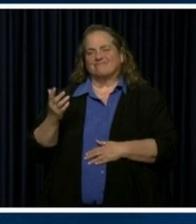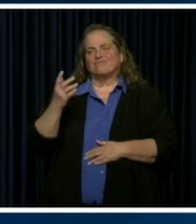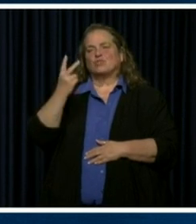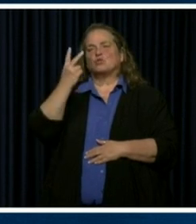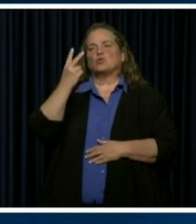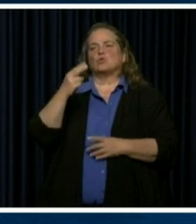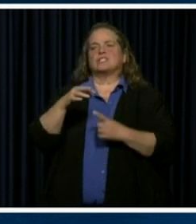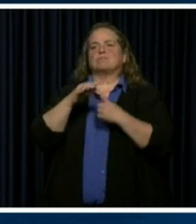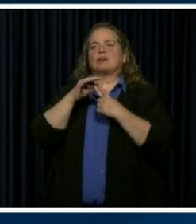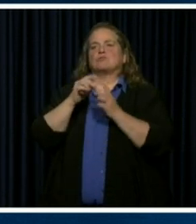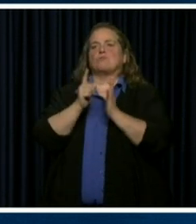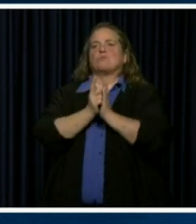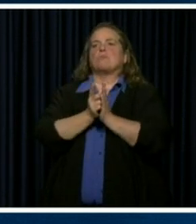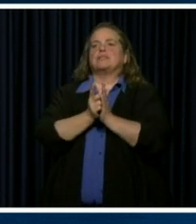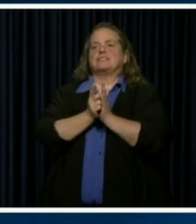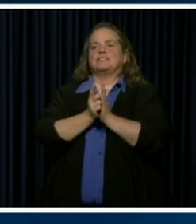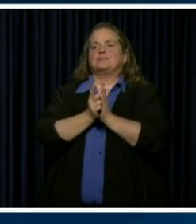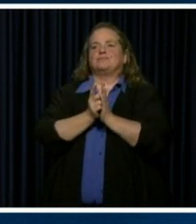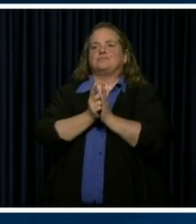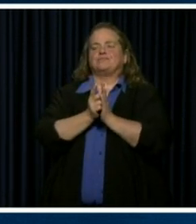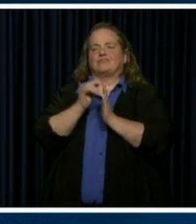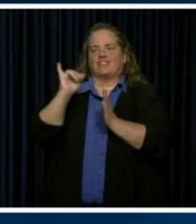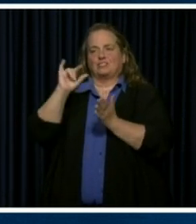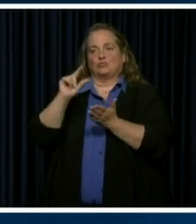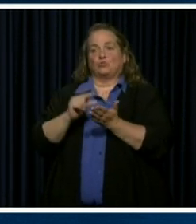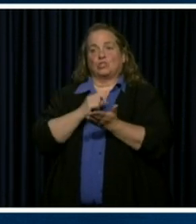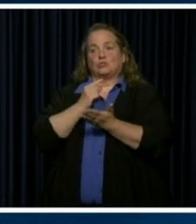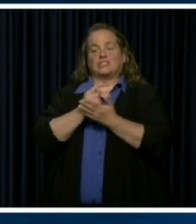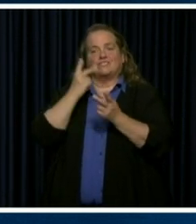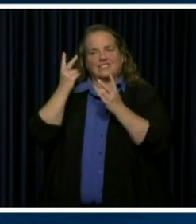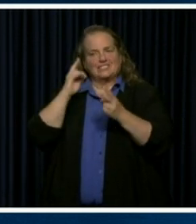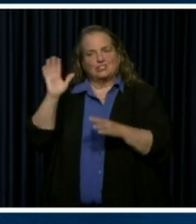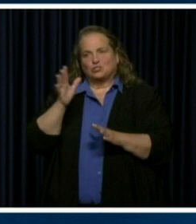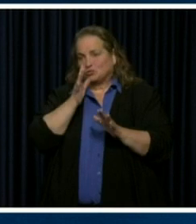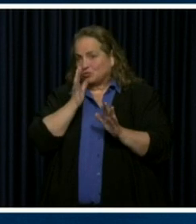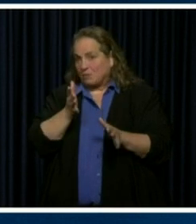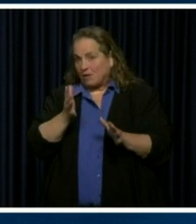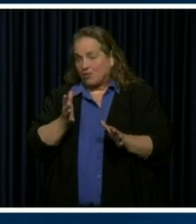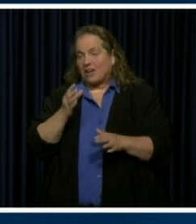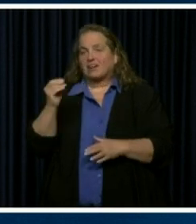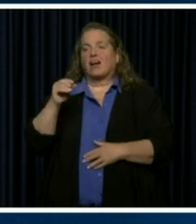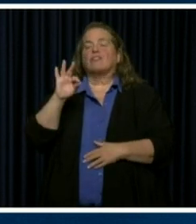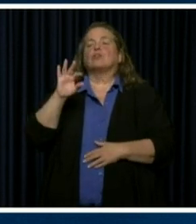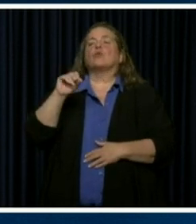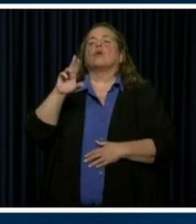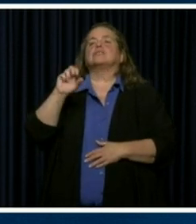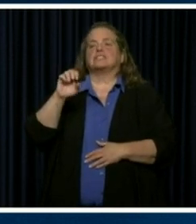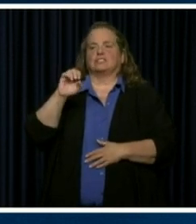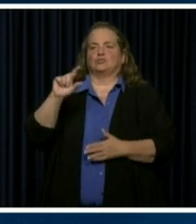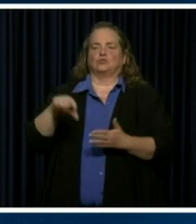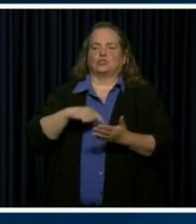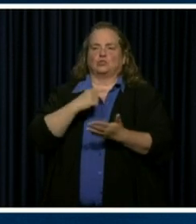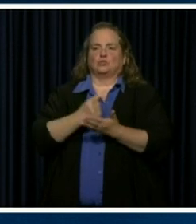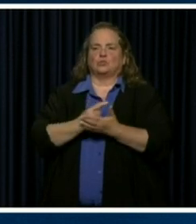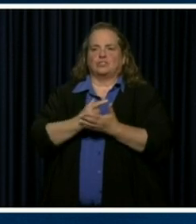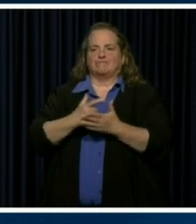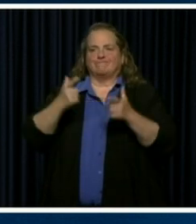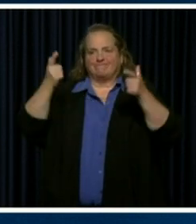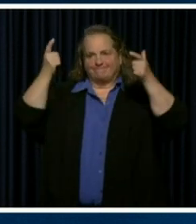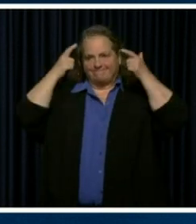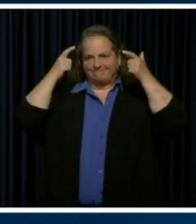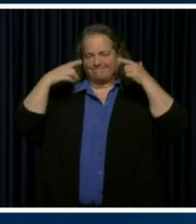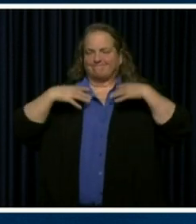two special moments. This is this graduate visiting his grandmother, and of course the graduation itself.